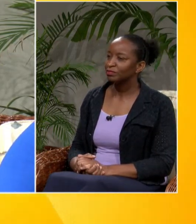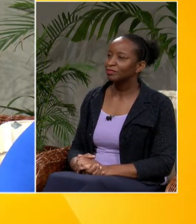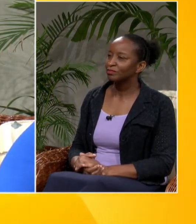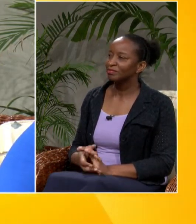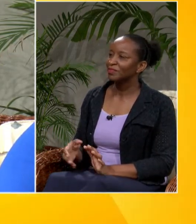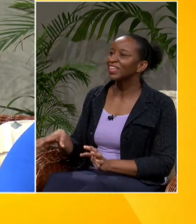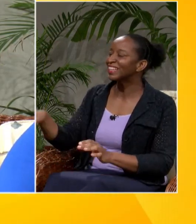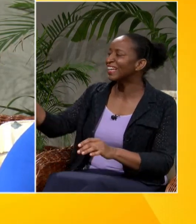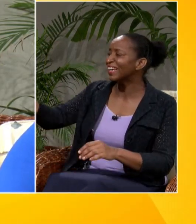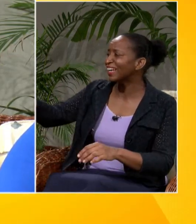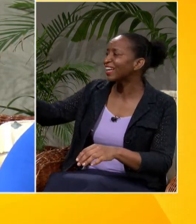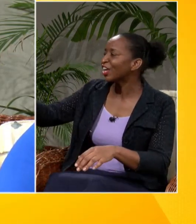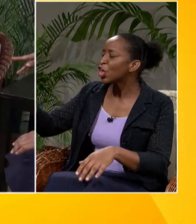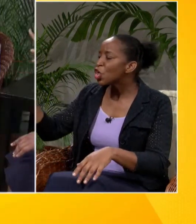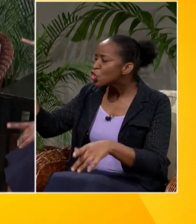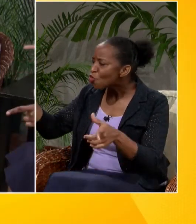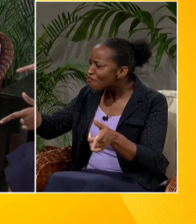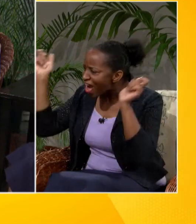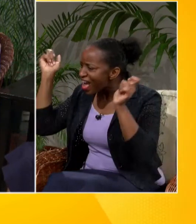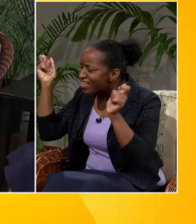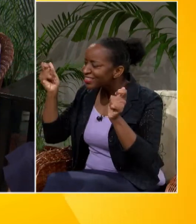You went too quickly.